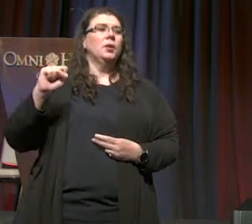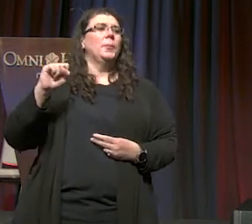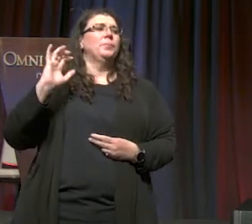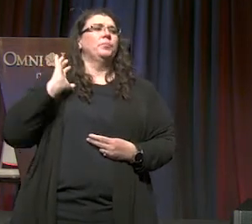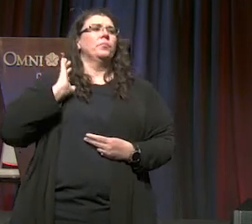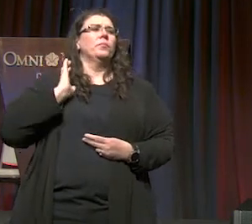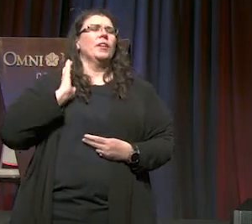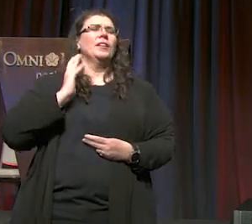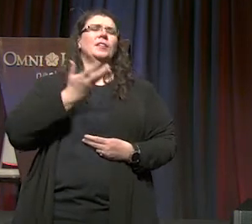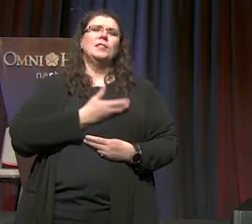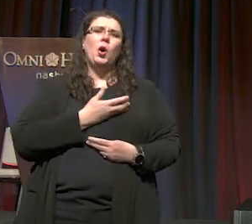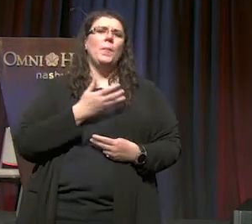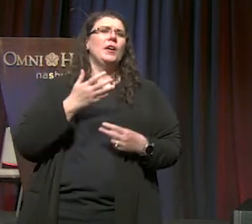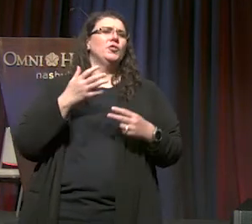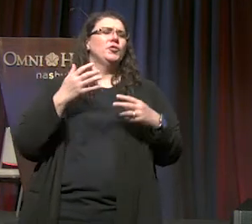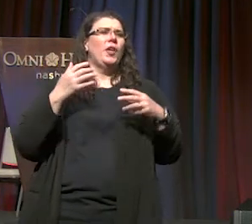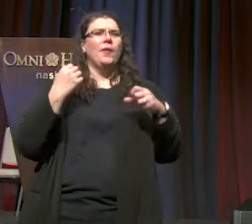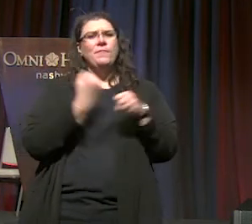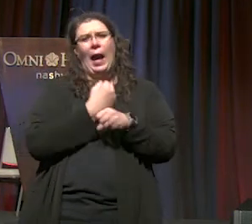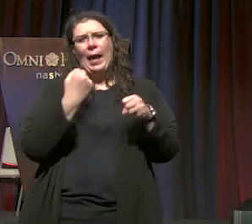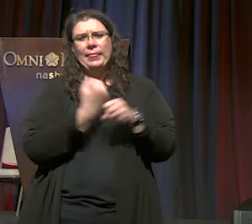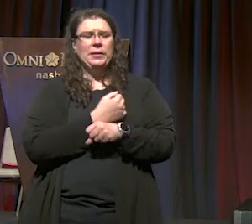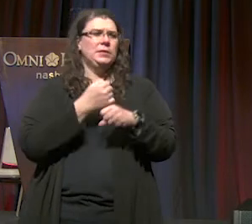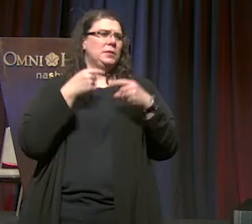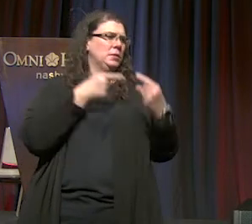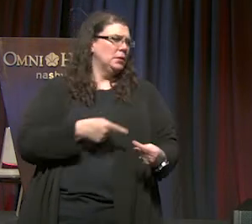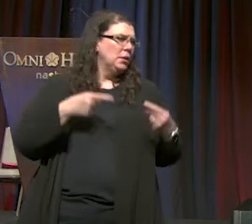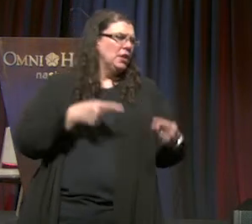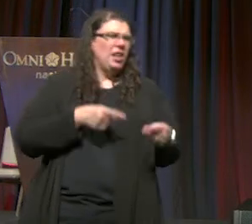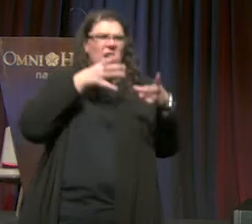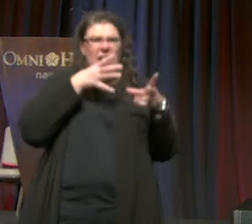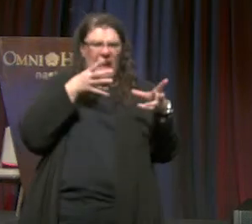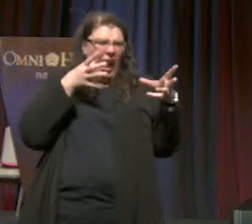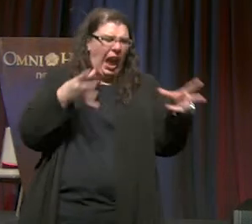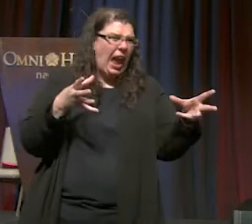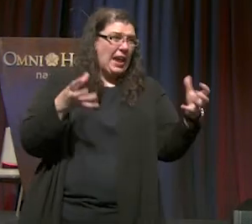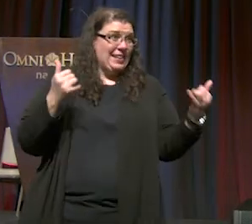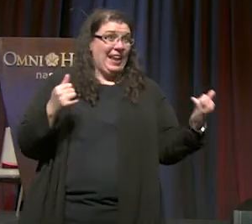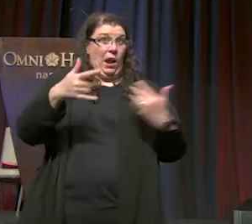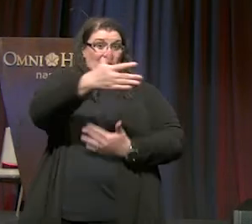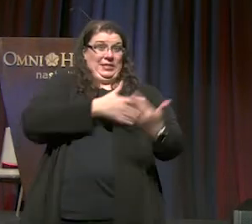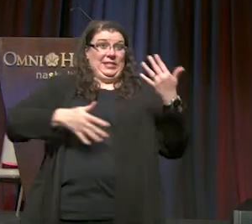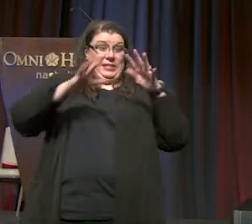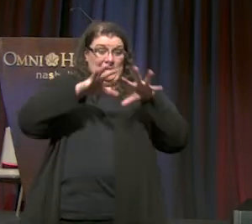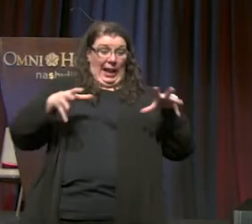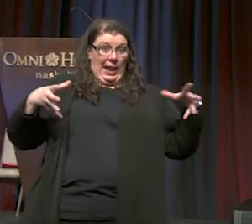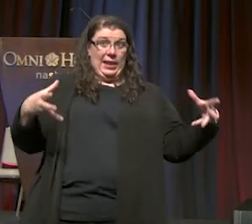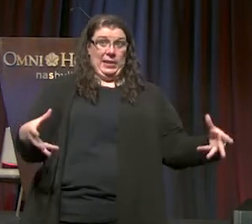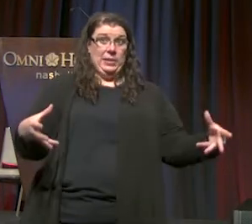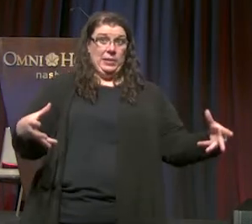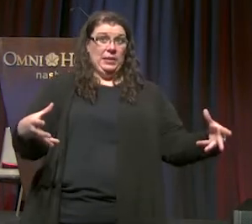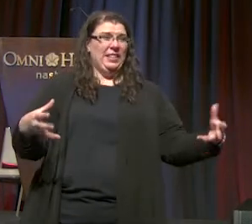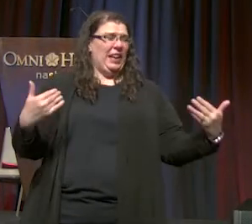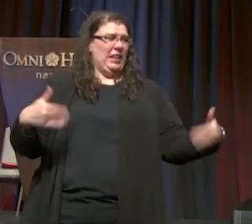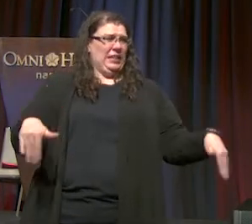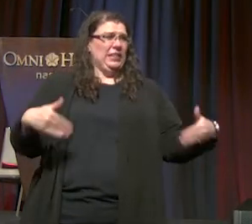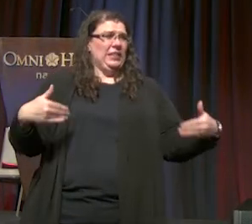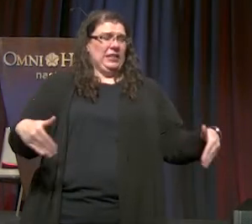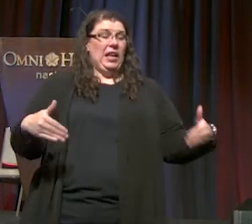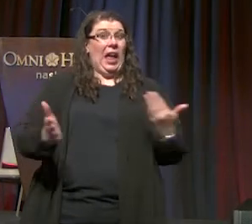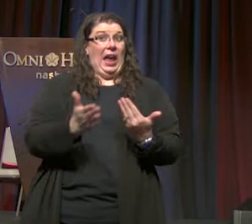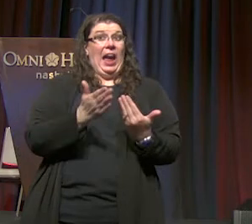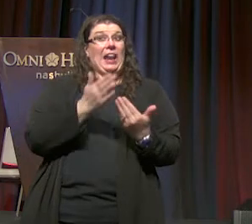division, violence, and hate in our society. And unfortunately, even in